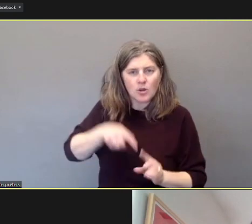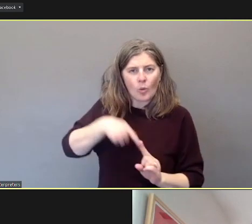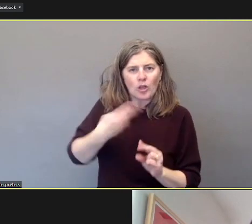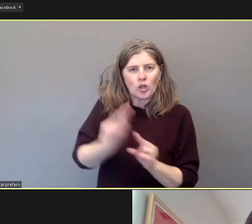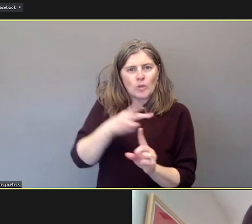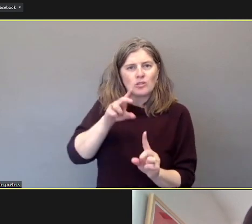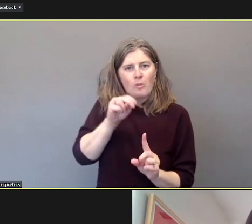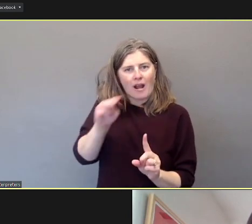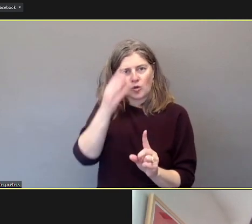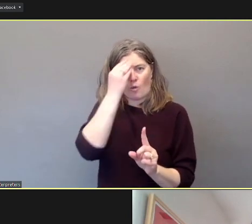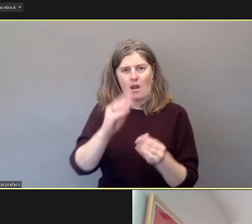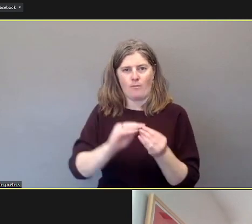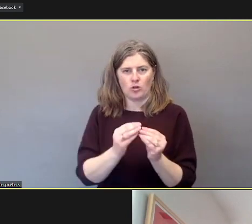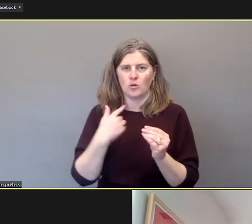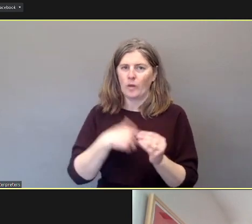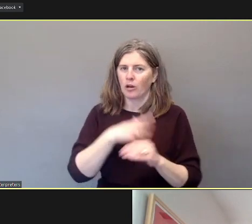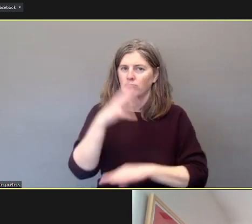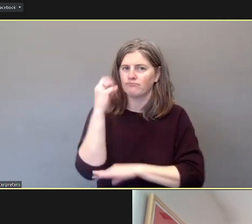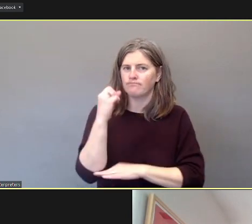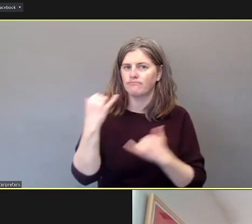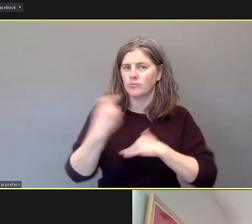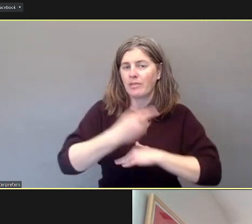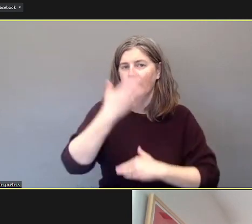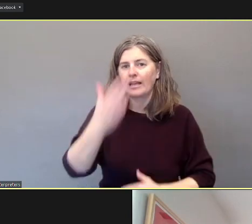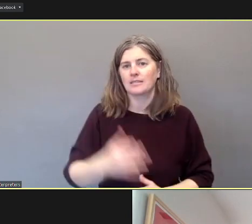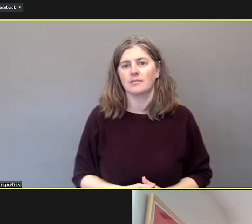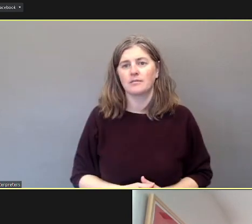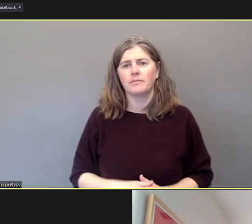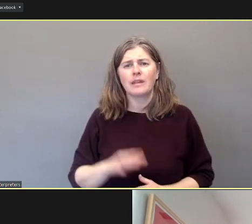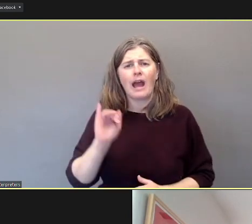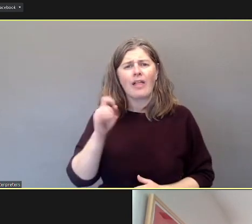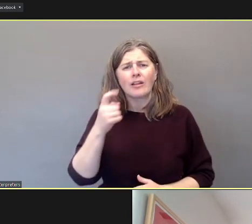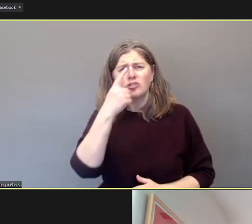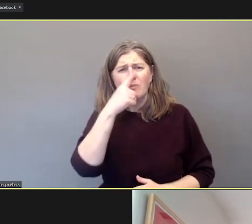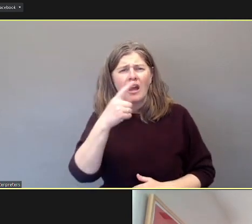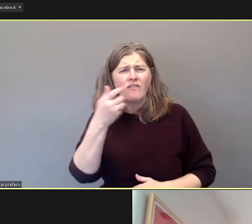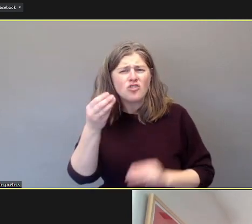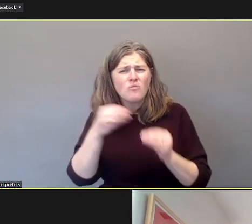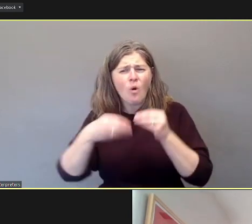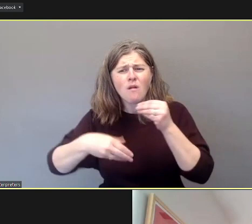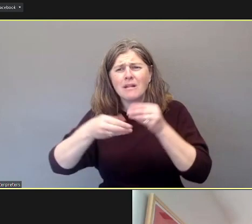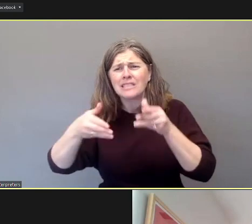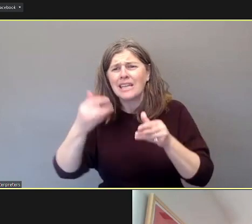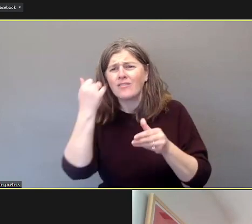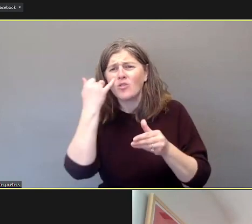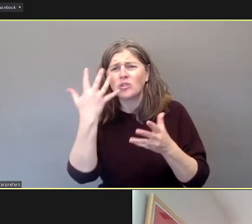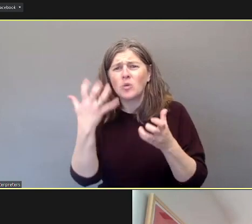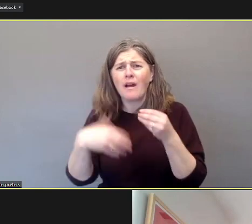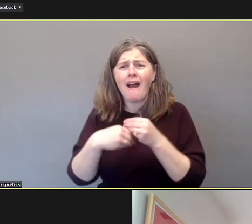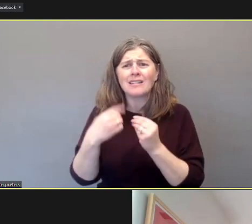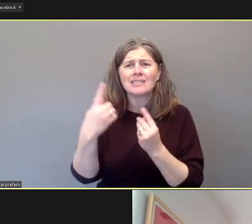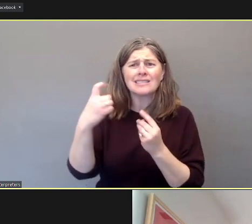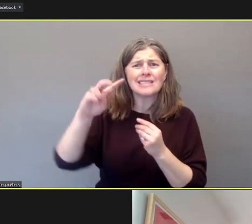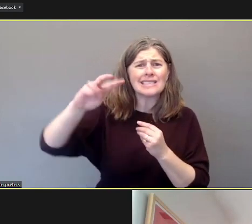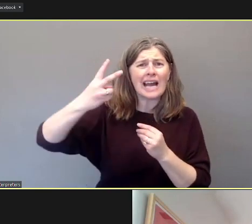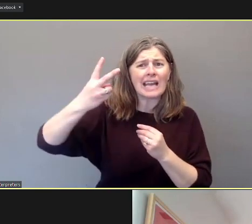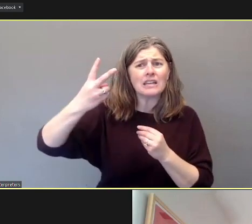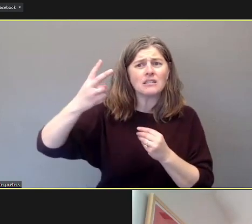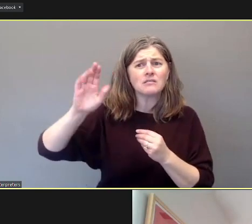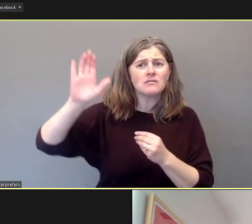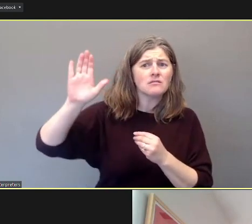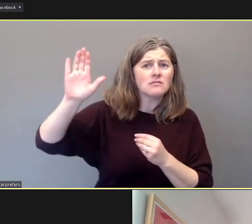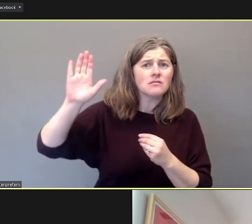data and where we're at today. Thanks. Alex, we might have a couple more minutes. So is there anybody who wants to ask a second question,